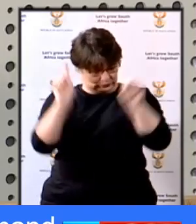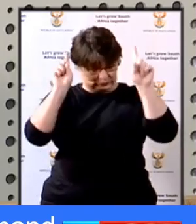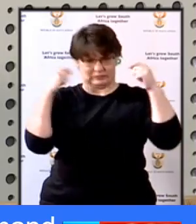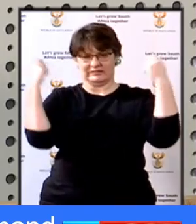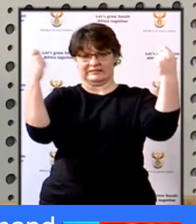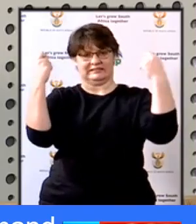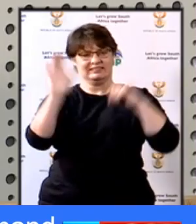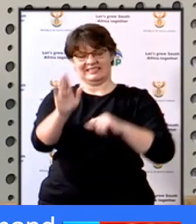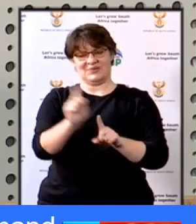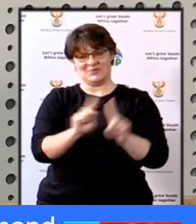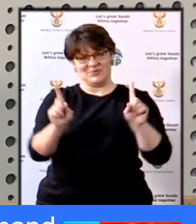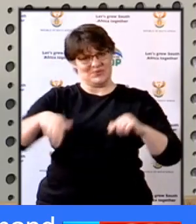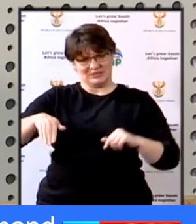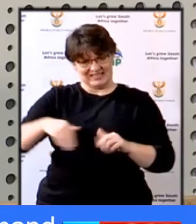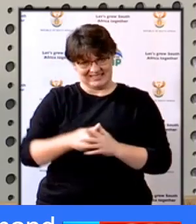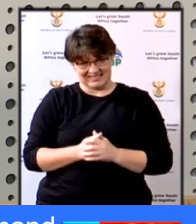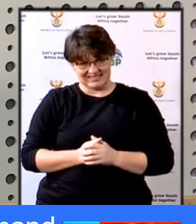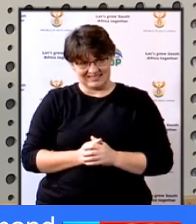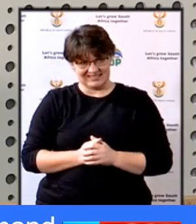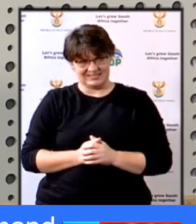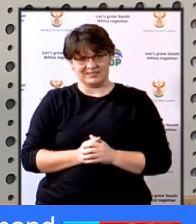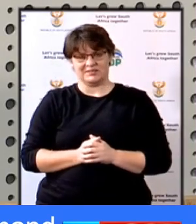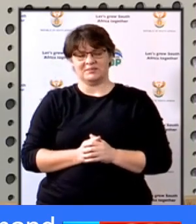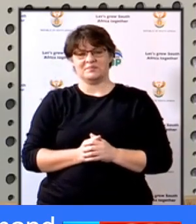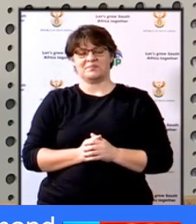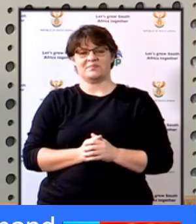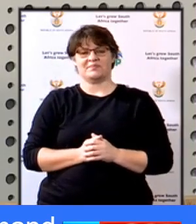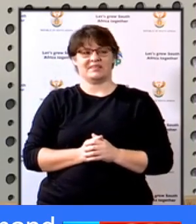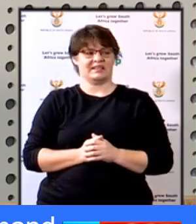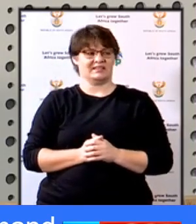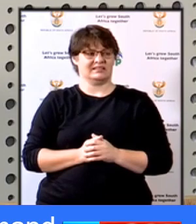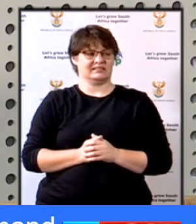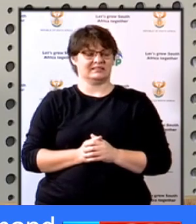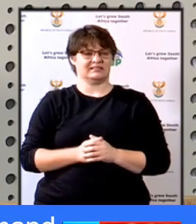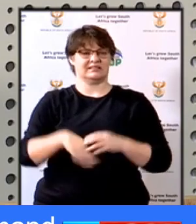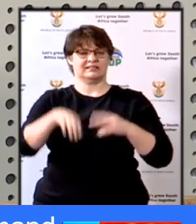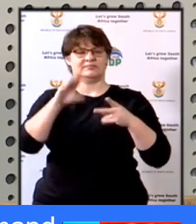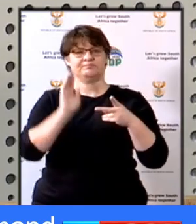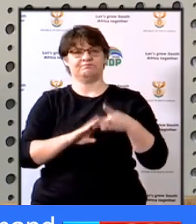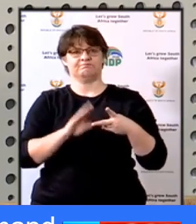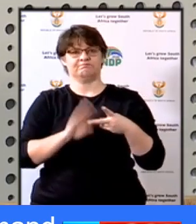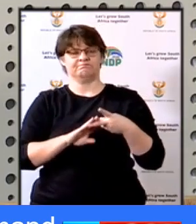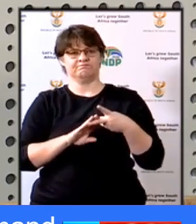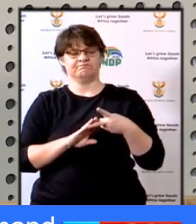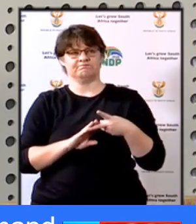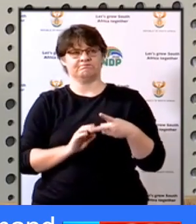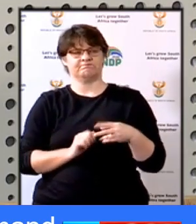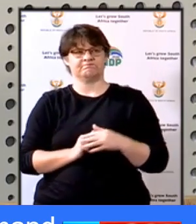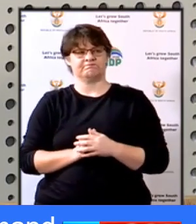that is not yet allowed. And then